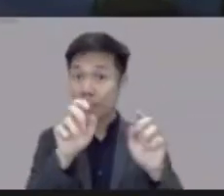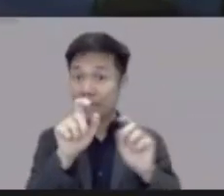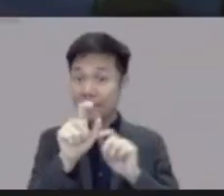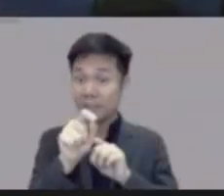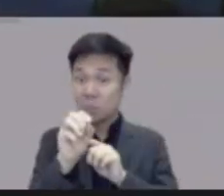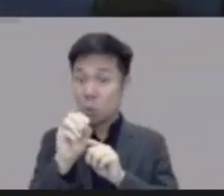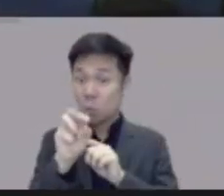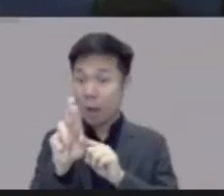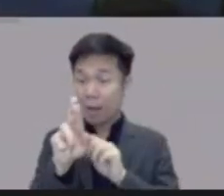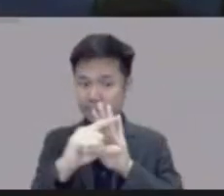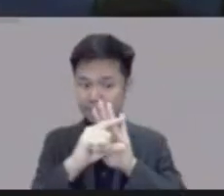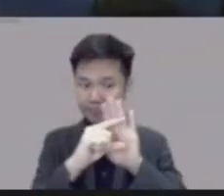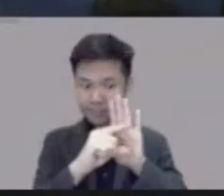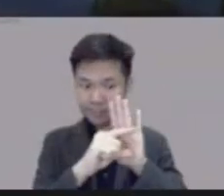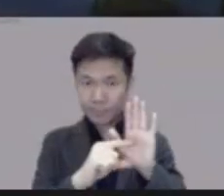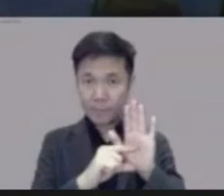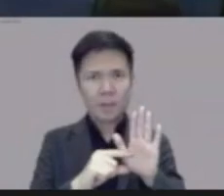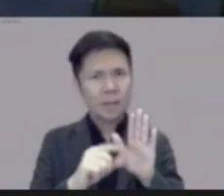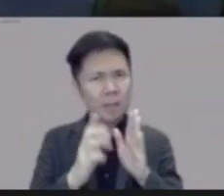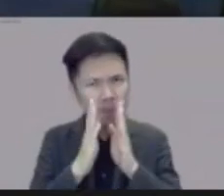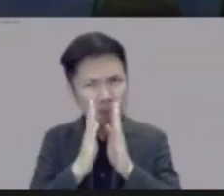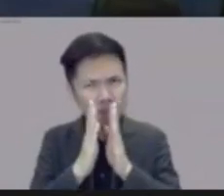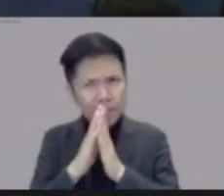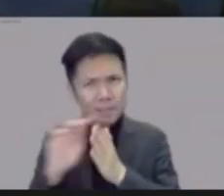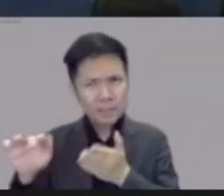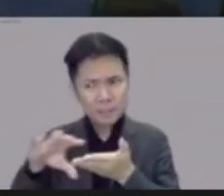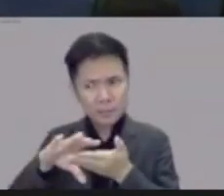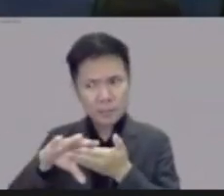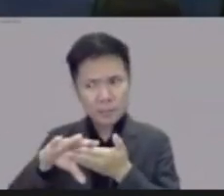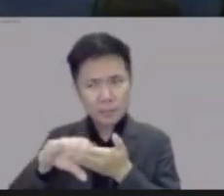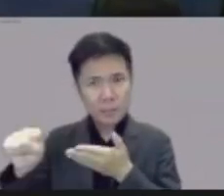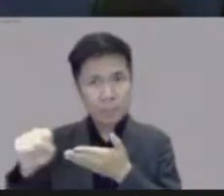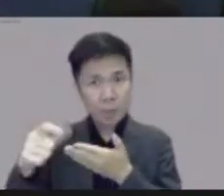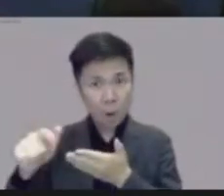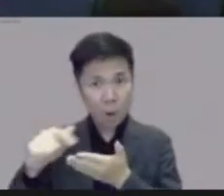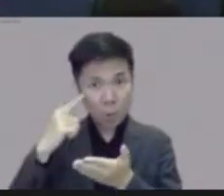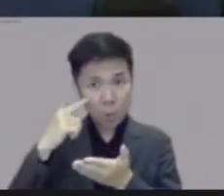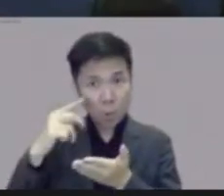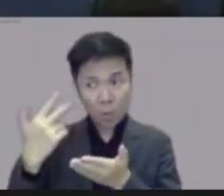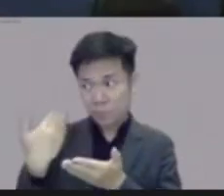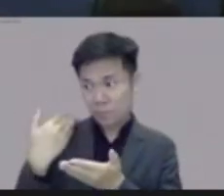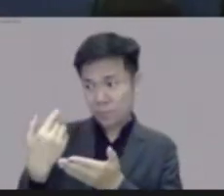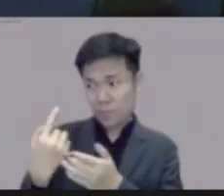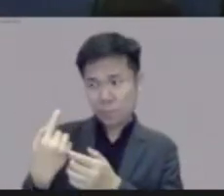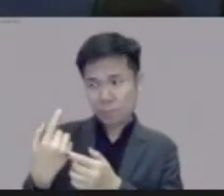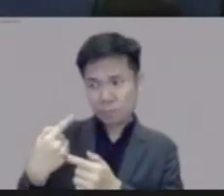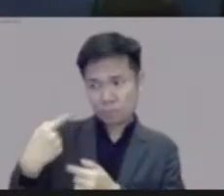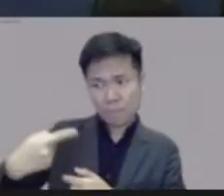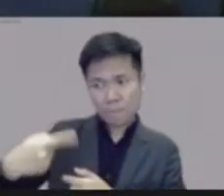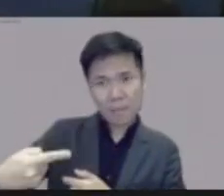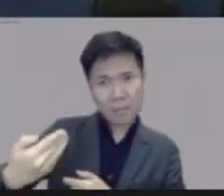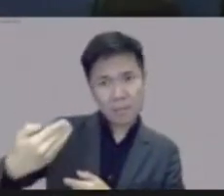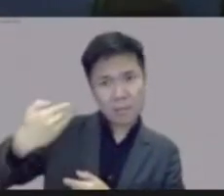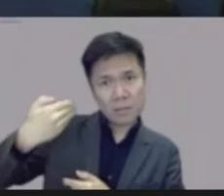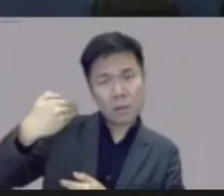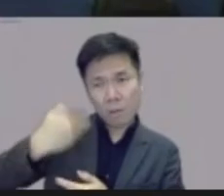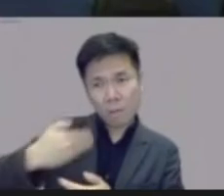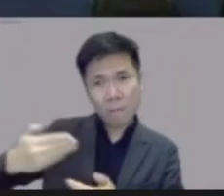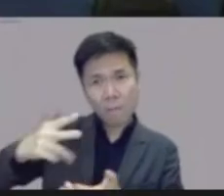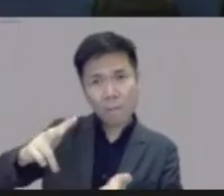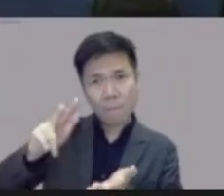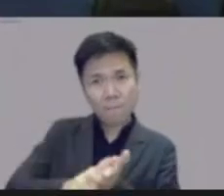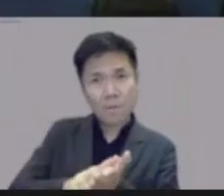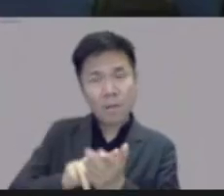wish the Secretariat could just clarify that this document was finalized few months ago and when the working group met and it was